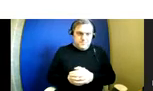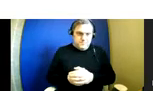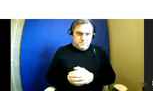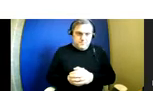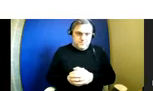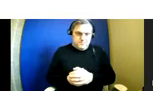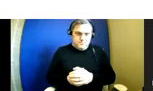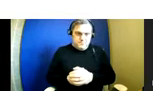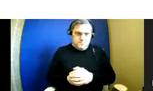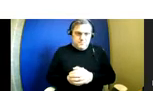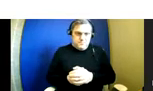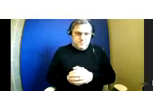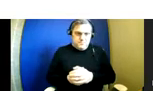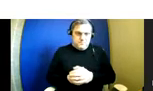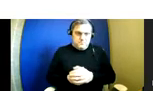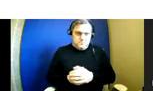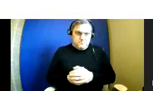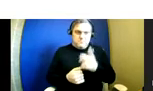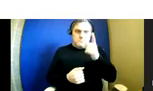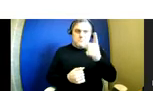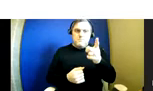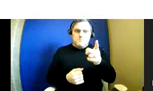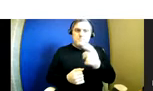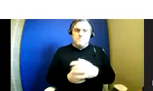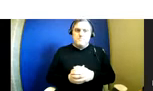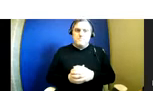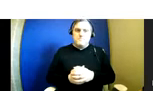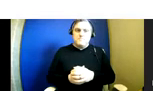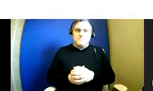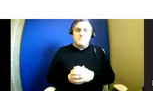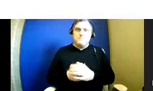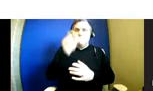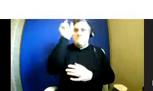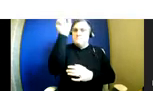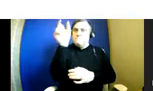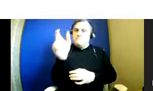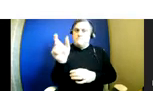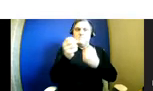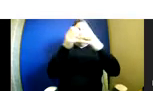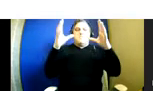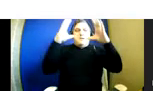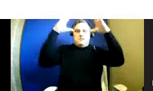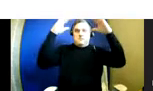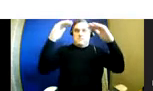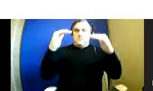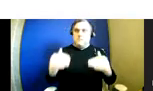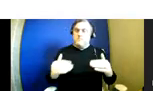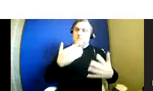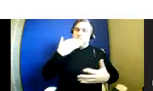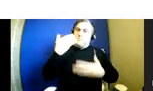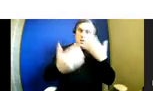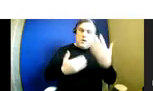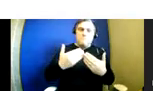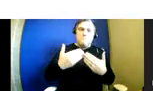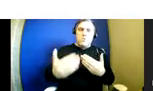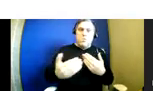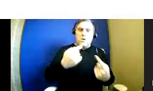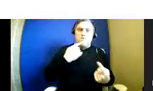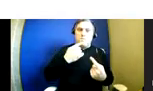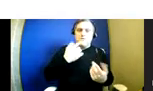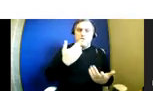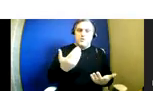Thanks, Chris. So we've got that middle box that was on the previous slide. We've just expanded out to just explain a little bit more detail about